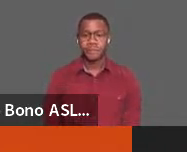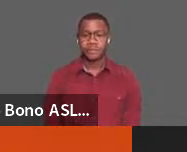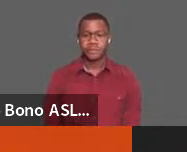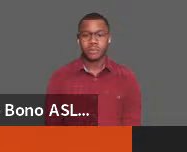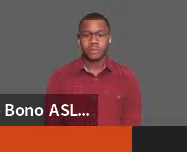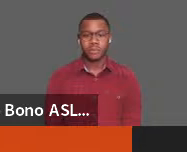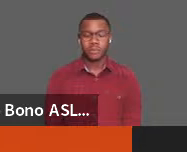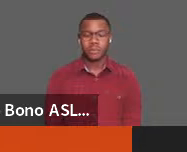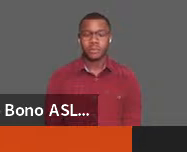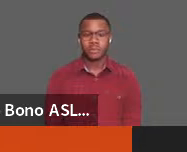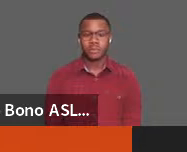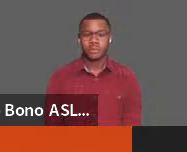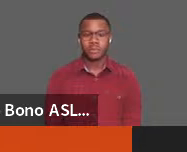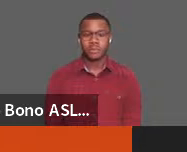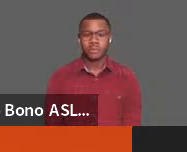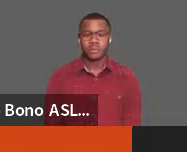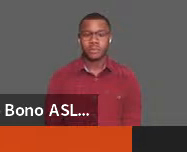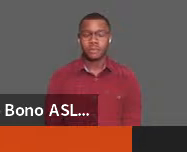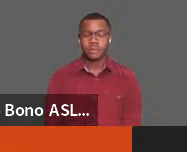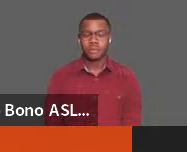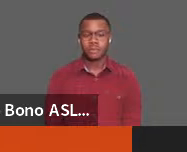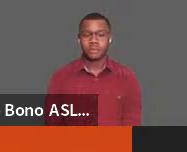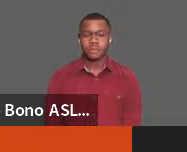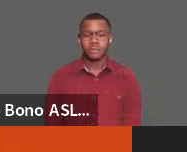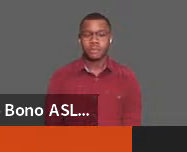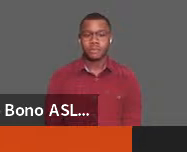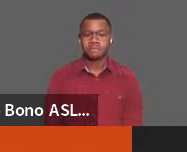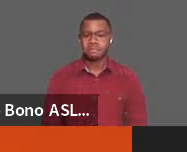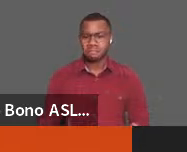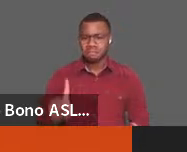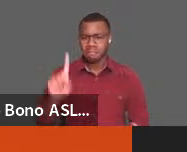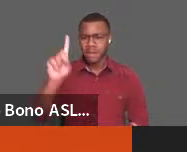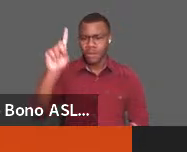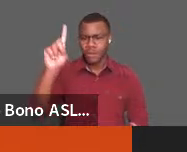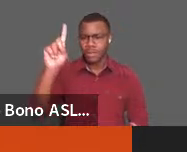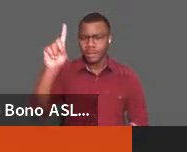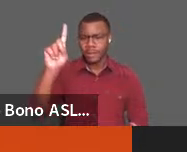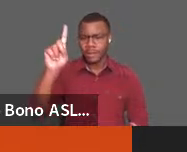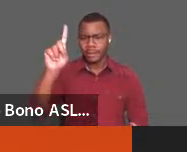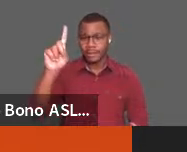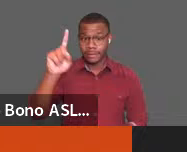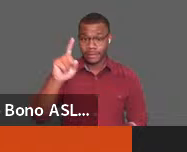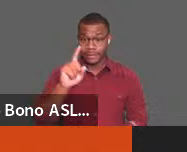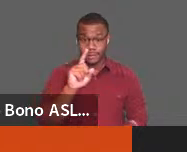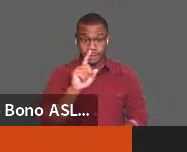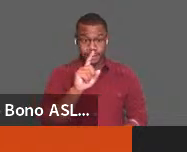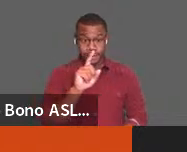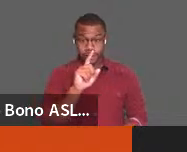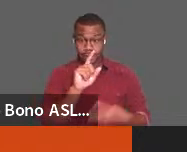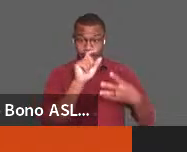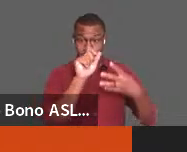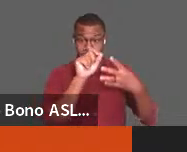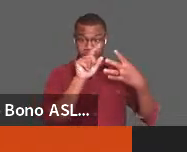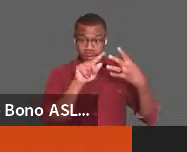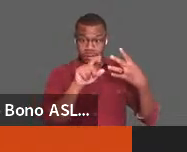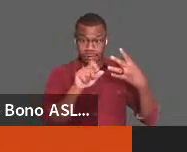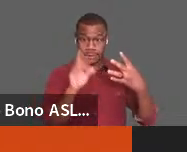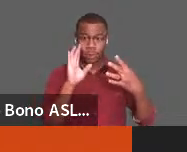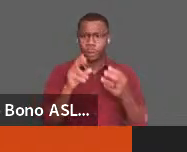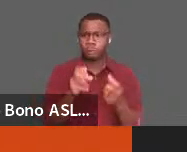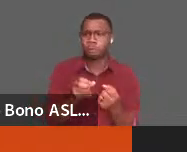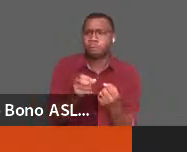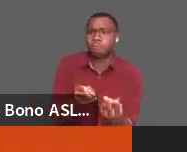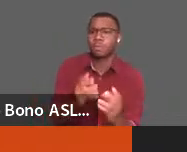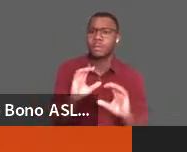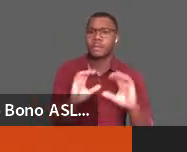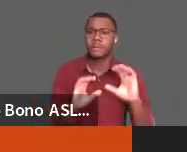Give us 1 second. We're just going to put that the polling questions on the chat for people to answer, and we also will